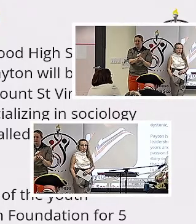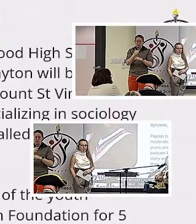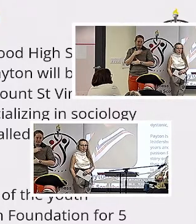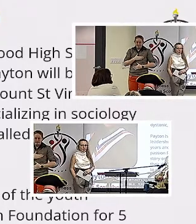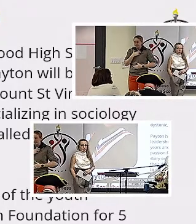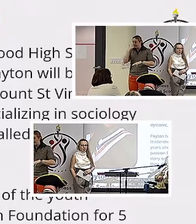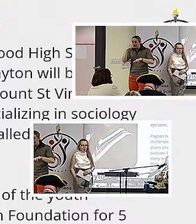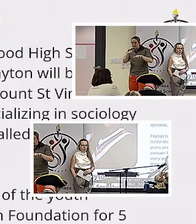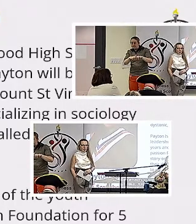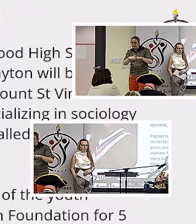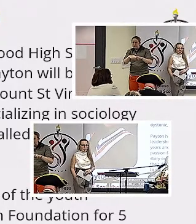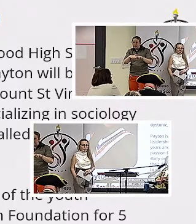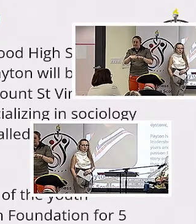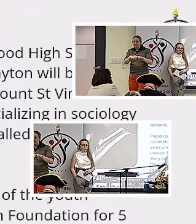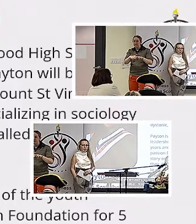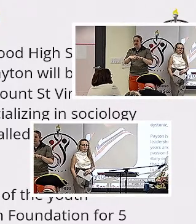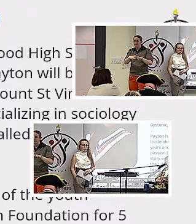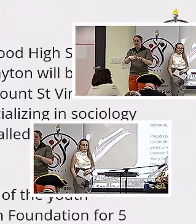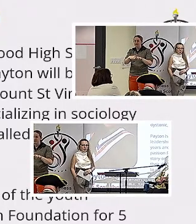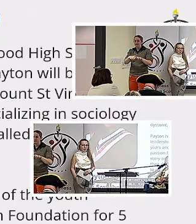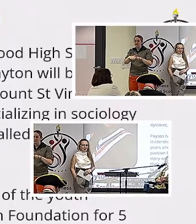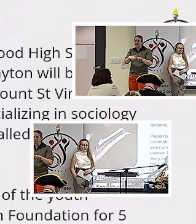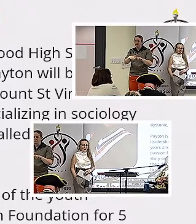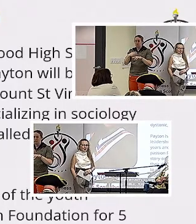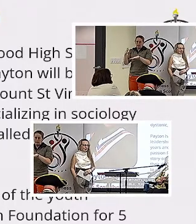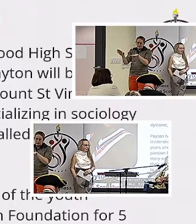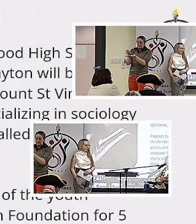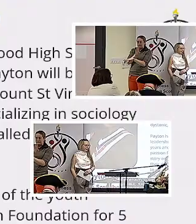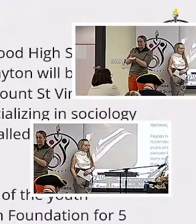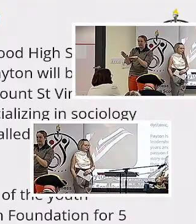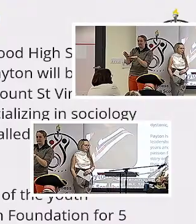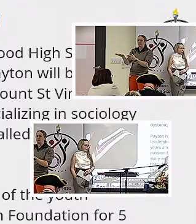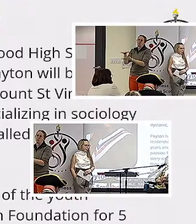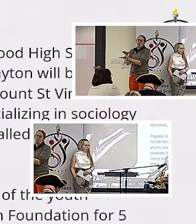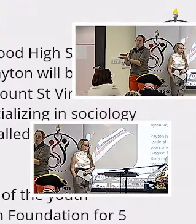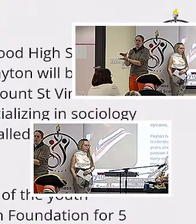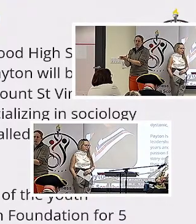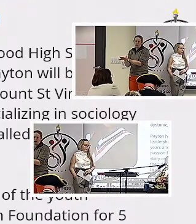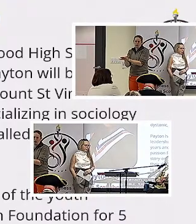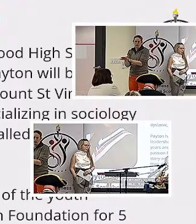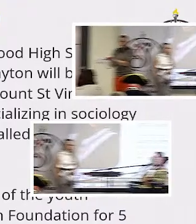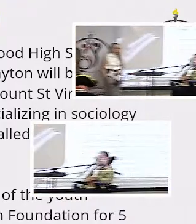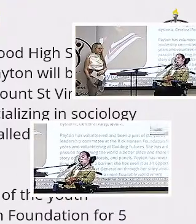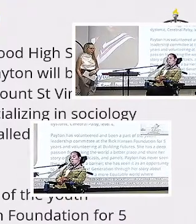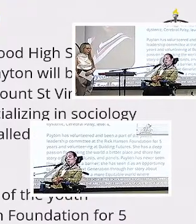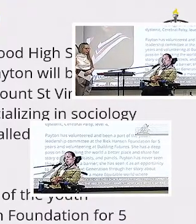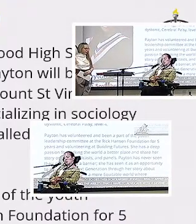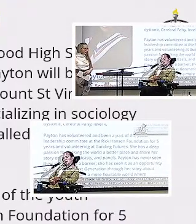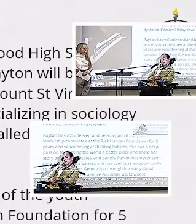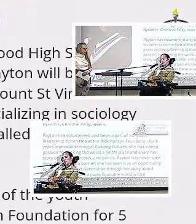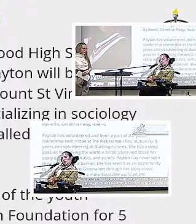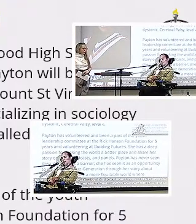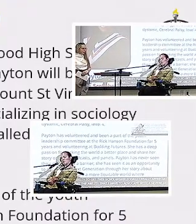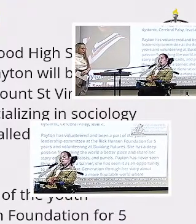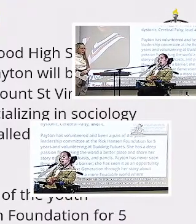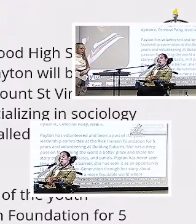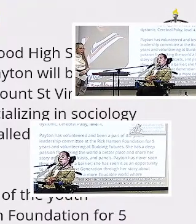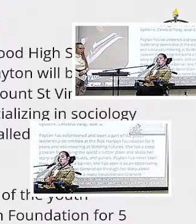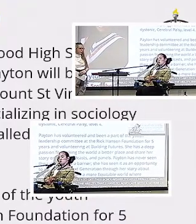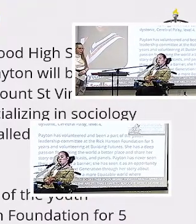our institutions, and in our schools. Going to